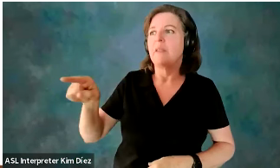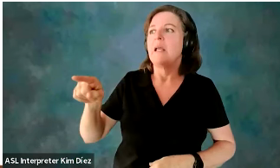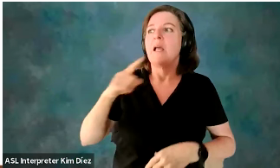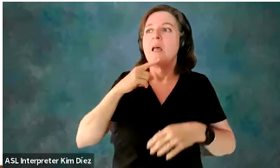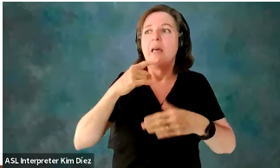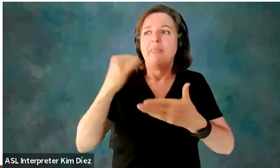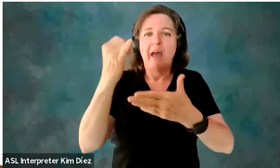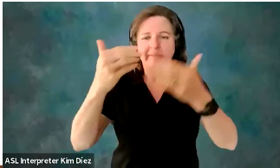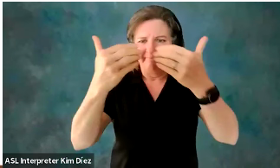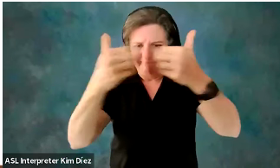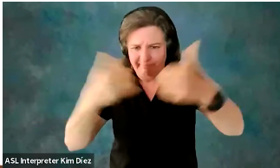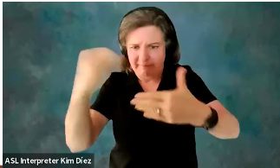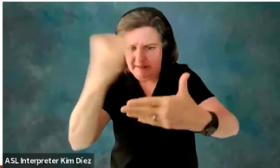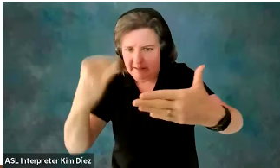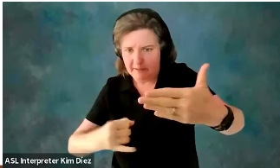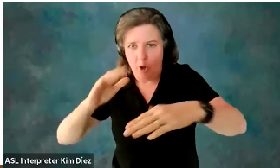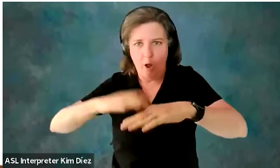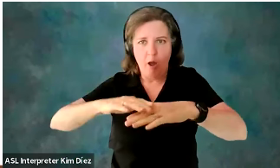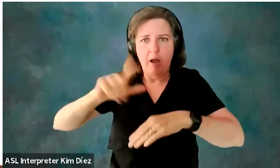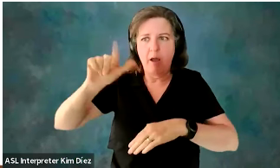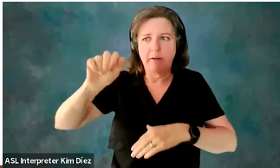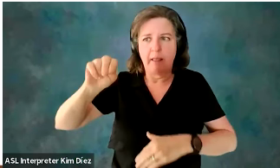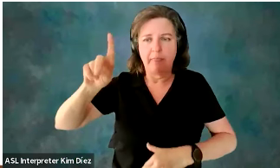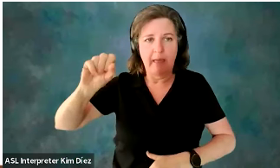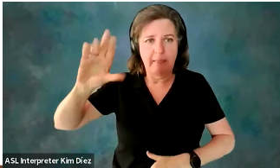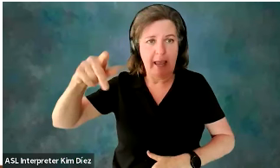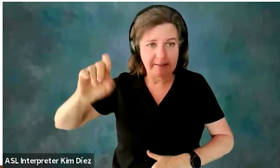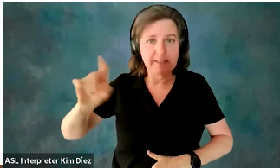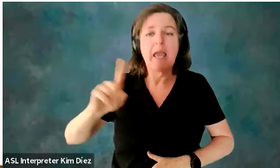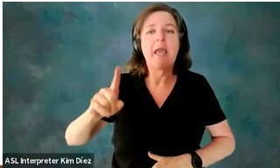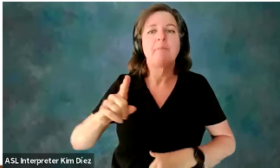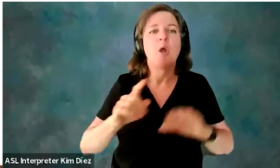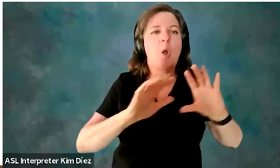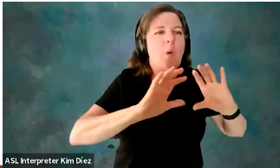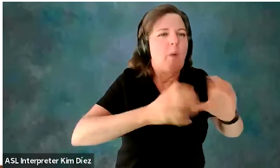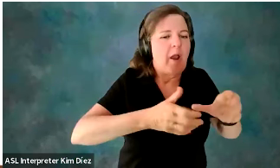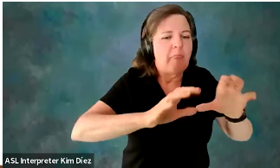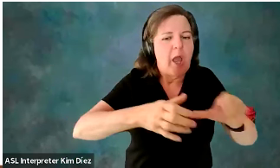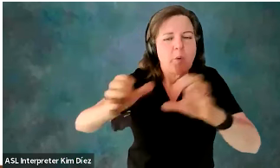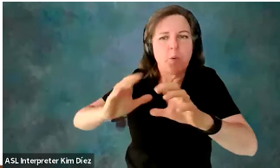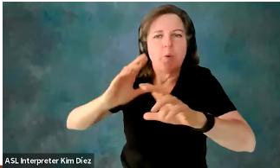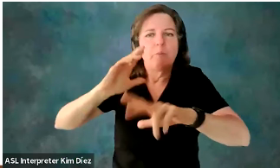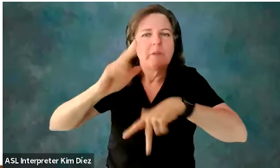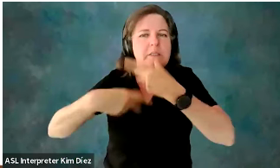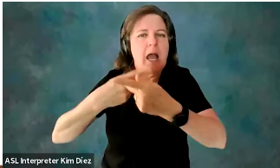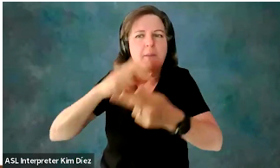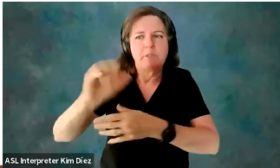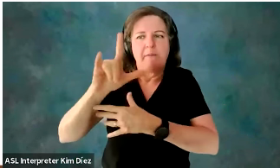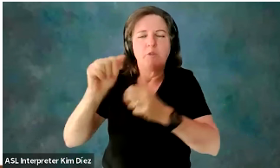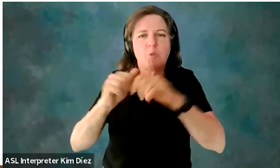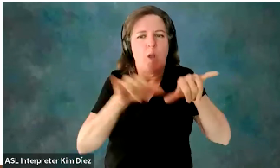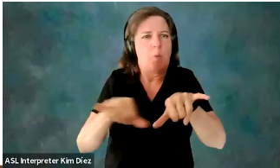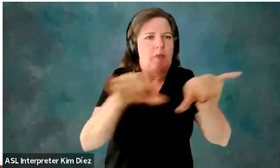a delineation of this area in the landscape where we find soil that share